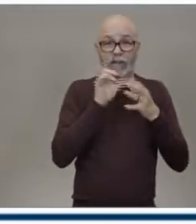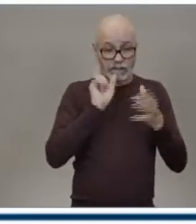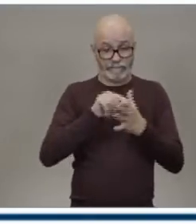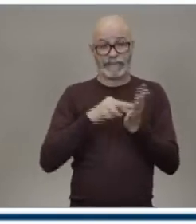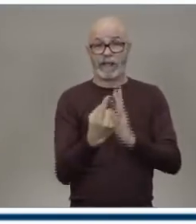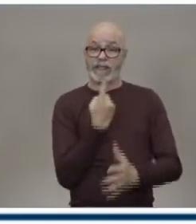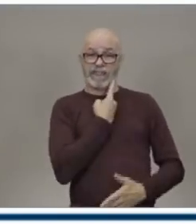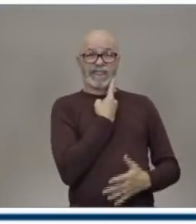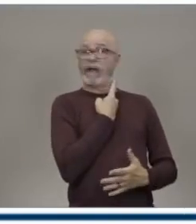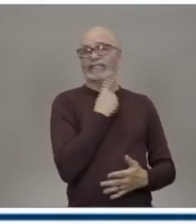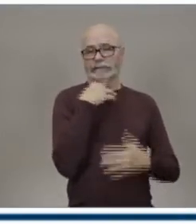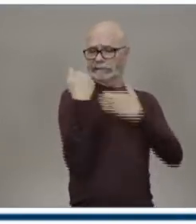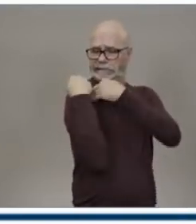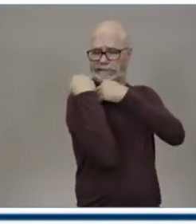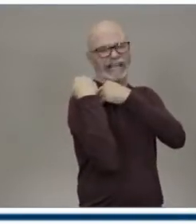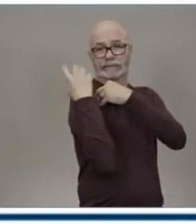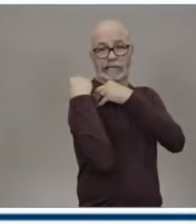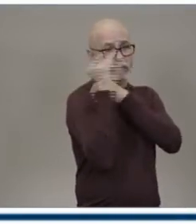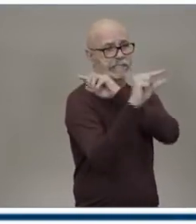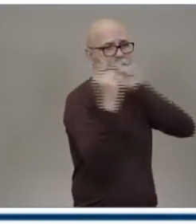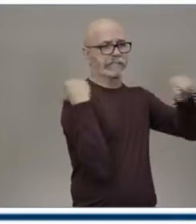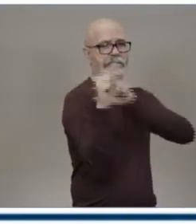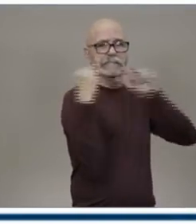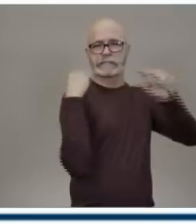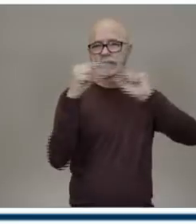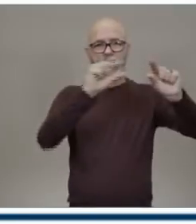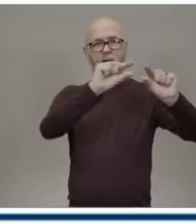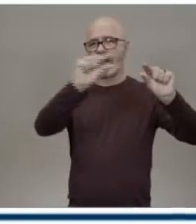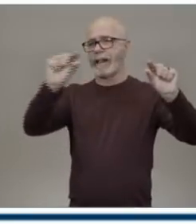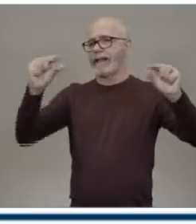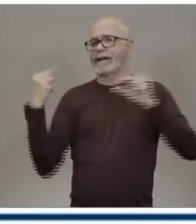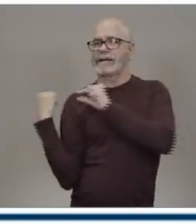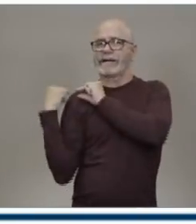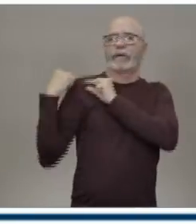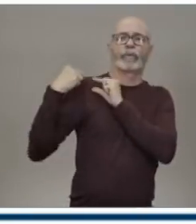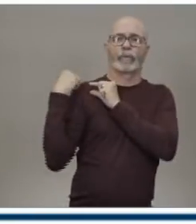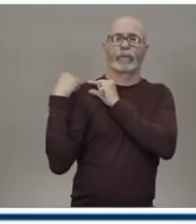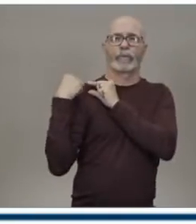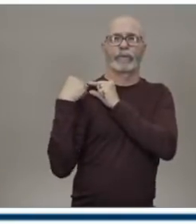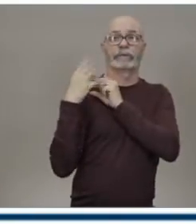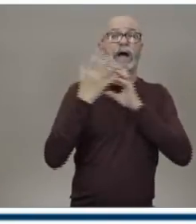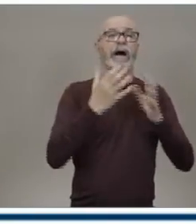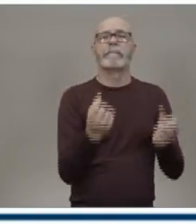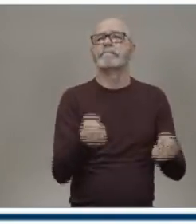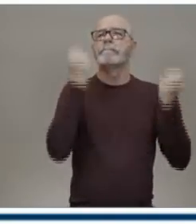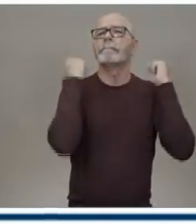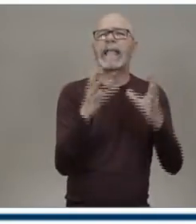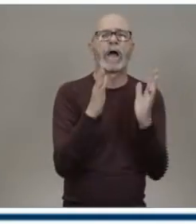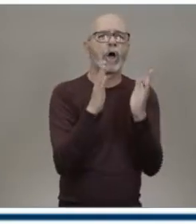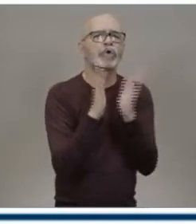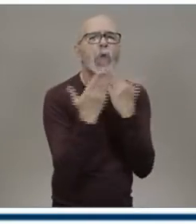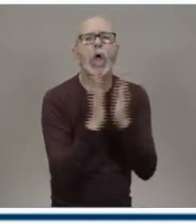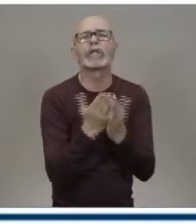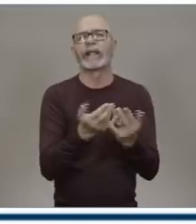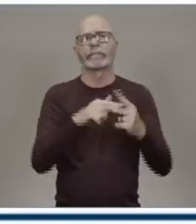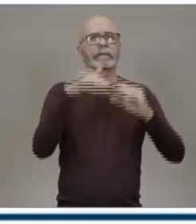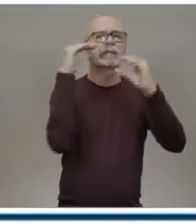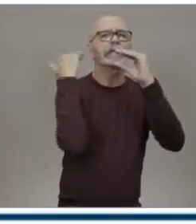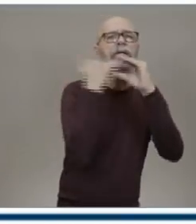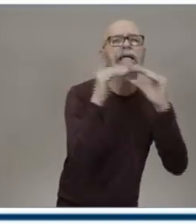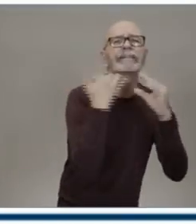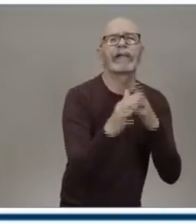receive lots of cards, emails, gifts, whatever, from Nova Scotians, which give me